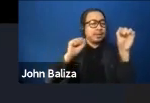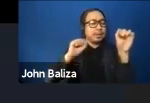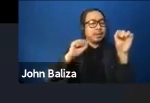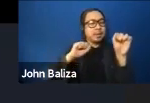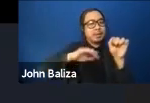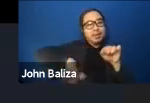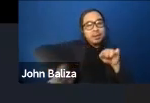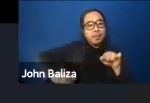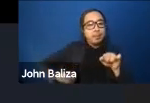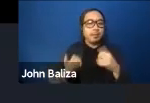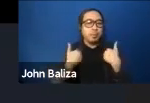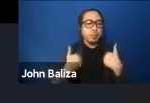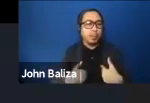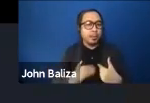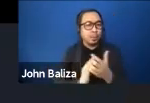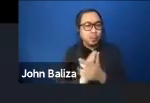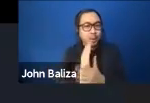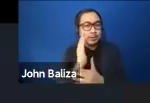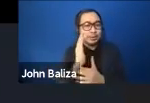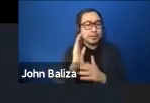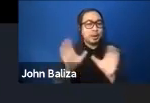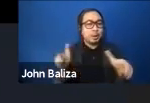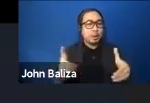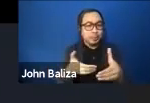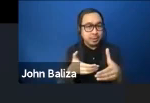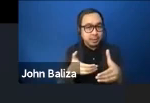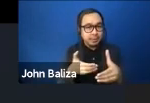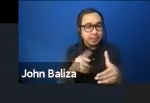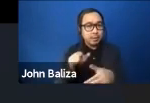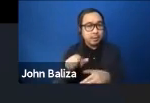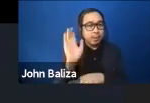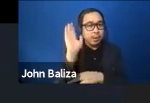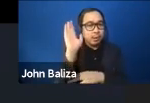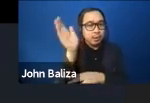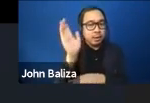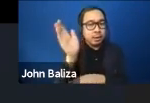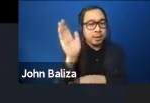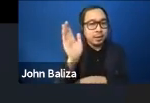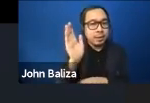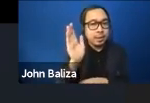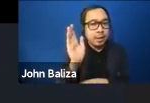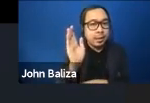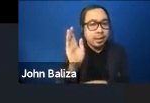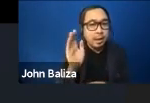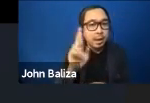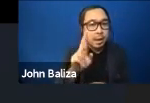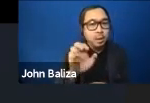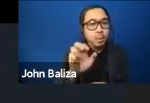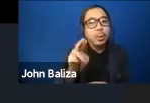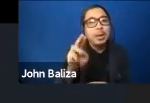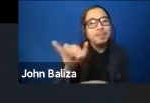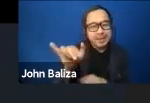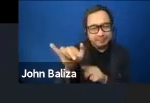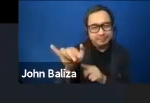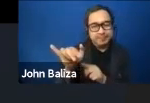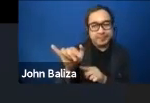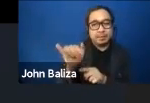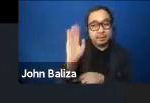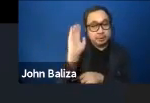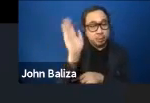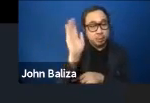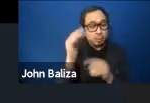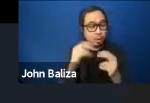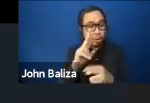Committee, which he spoke at the UN Human Rights Council, highlighting the stance